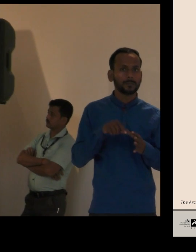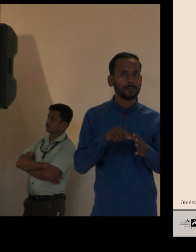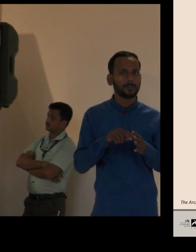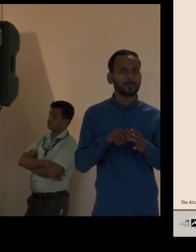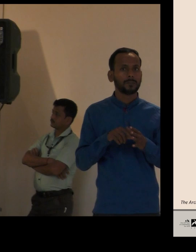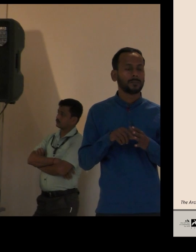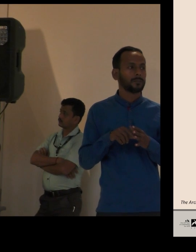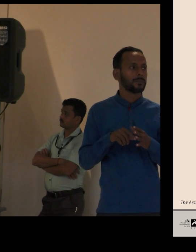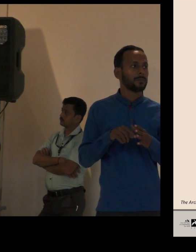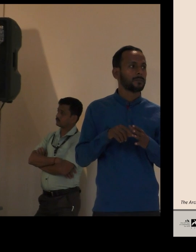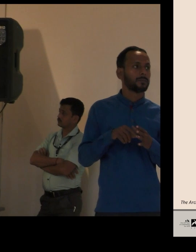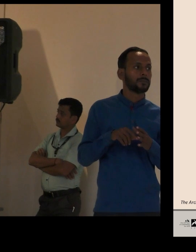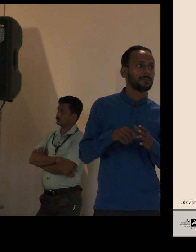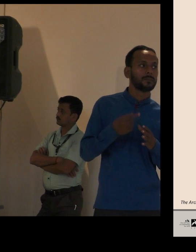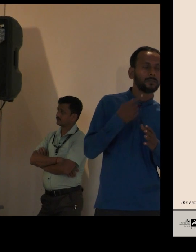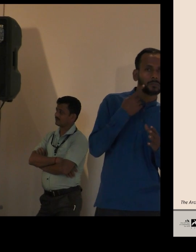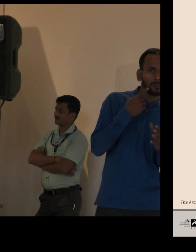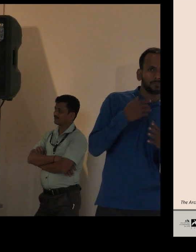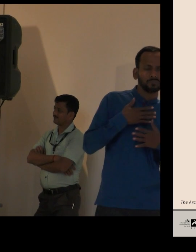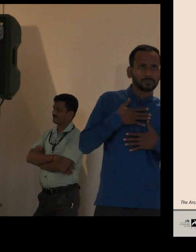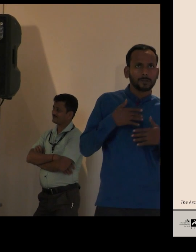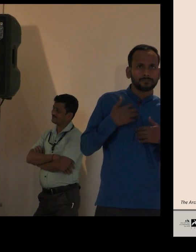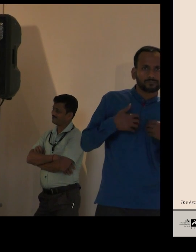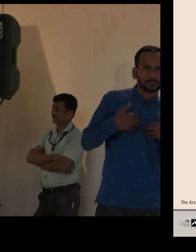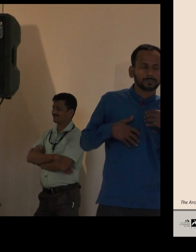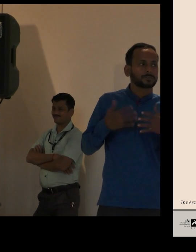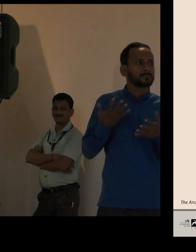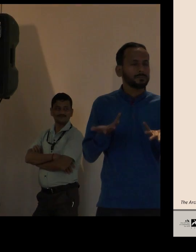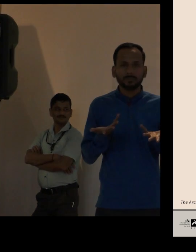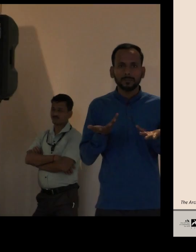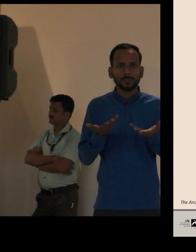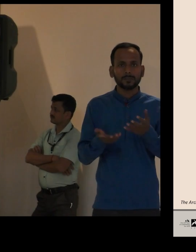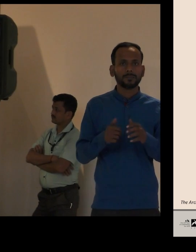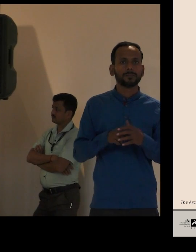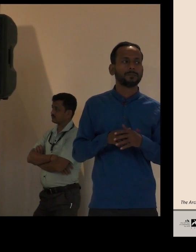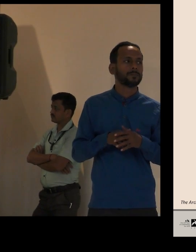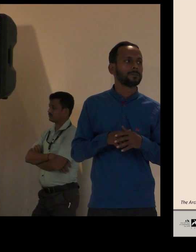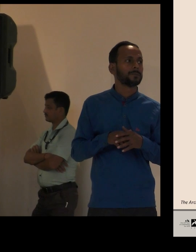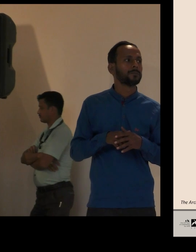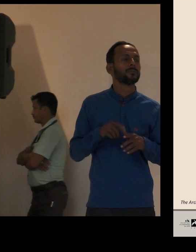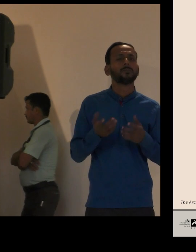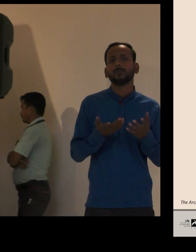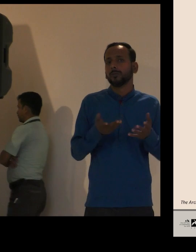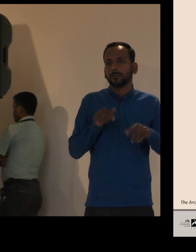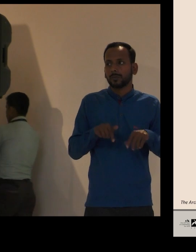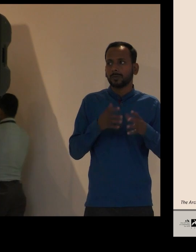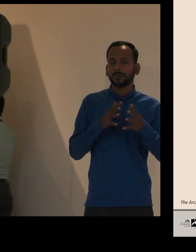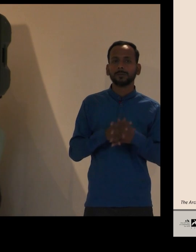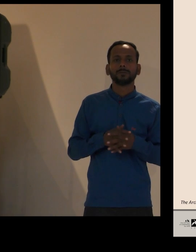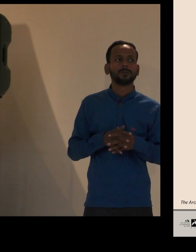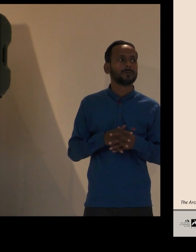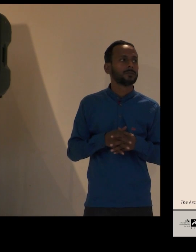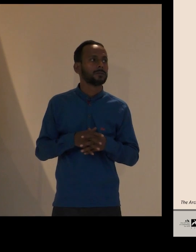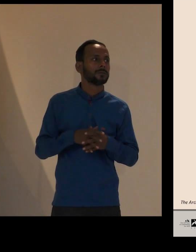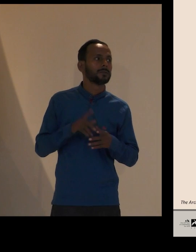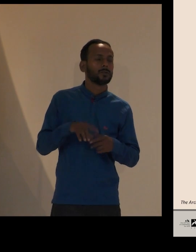uncertainties and they create anxieties that institutions cannot really handle very easily, right? So how are